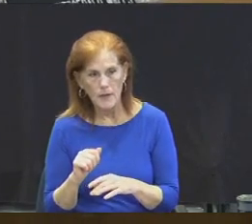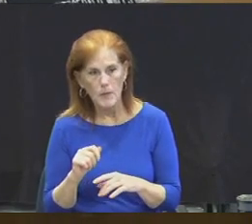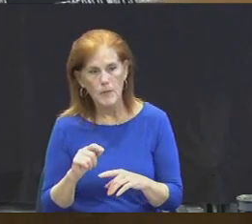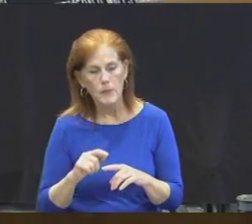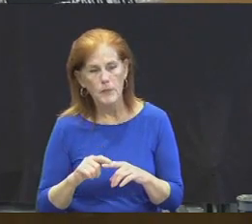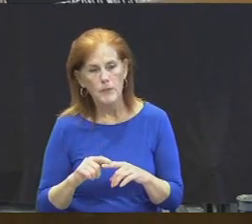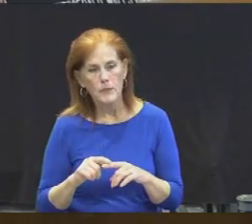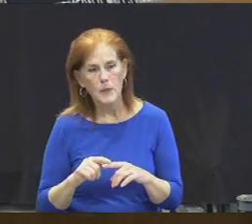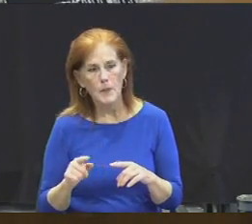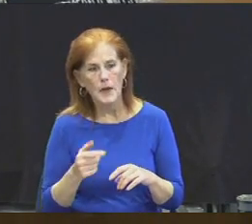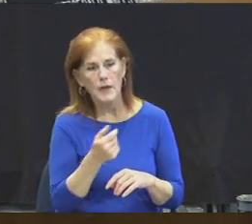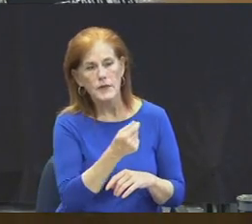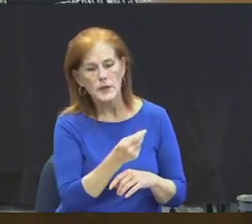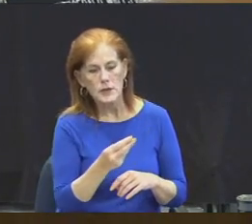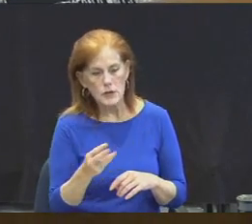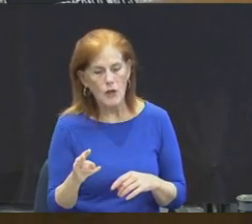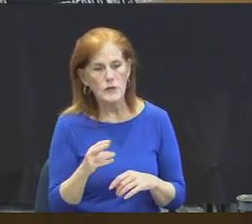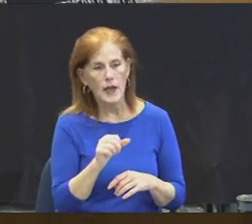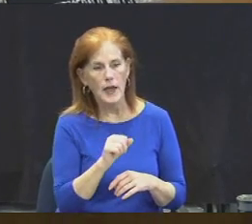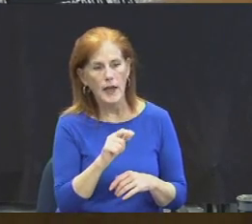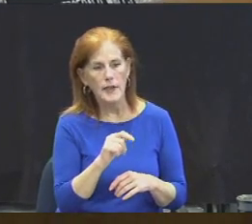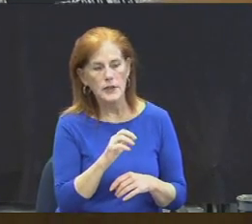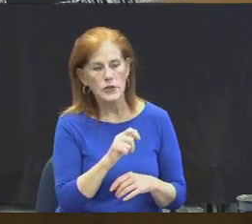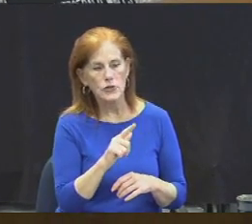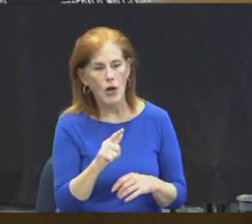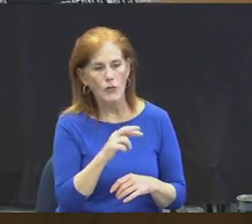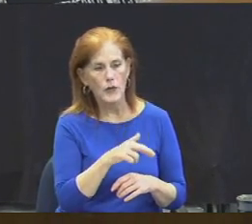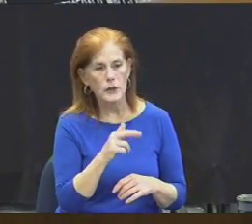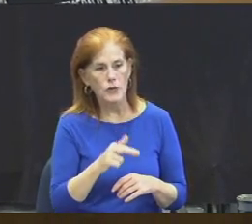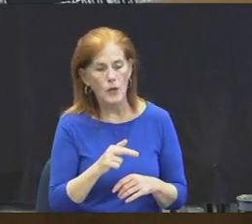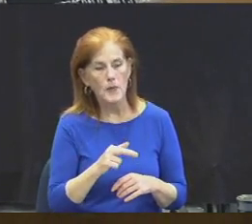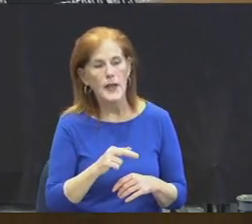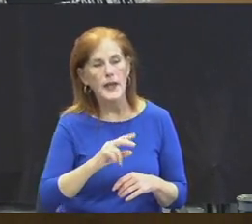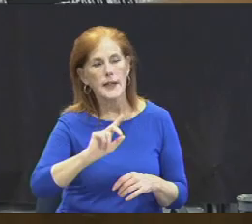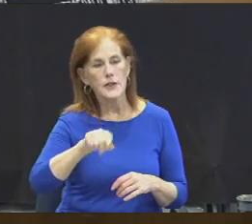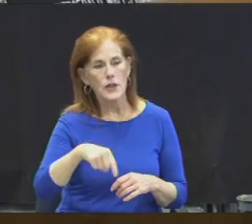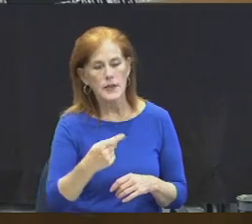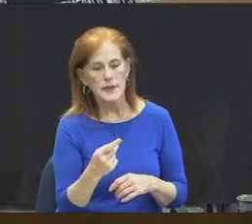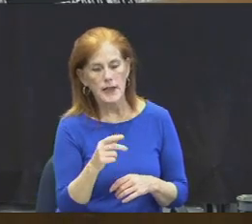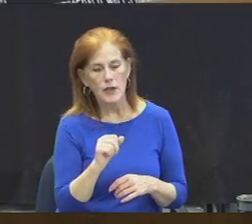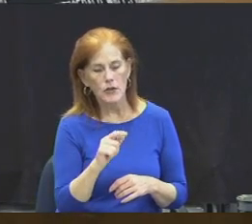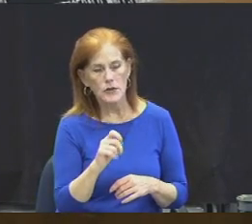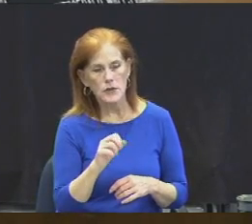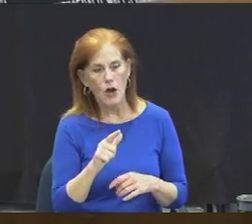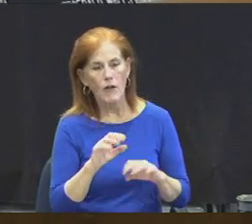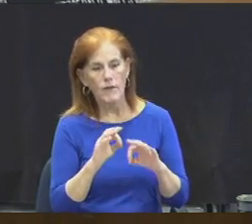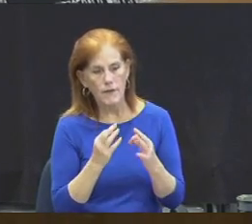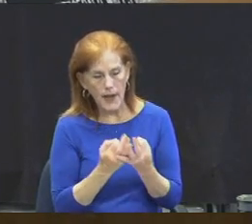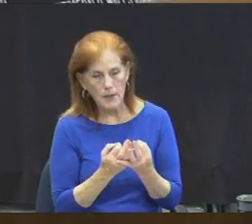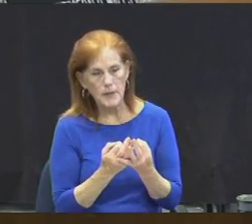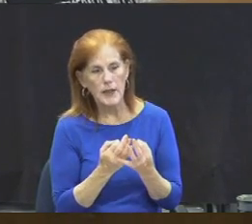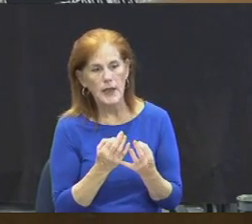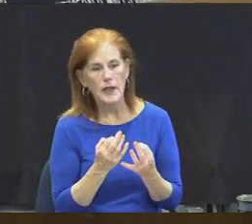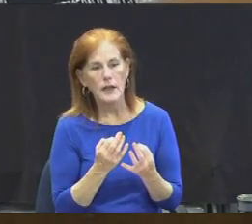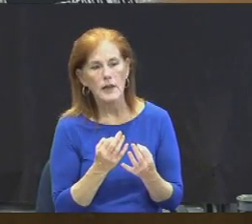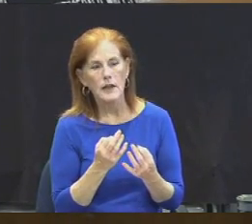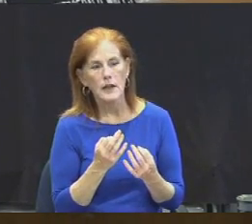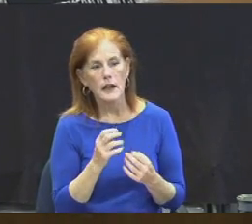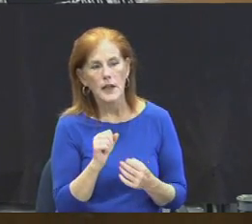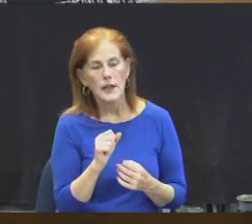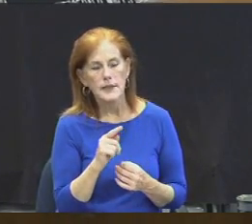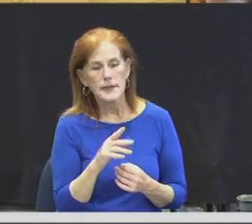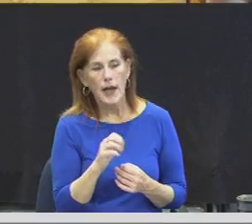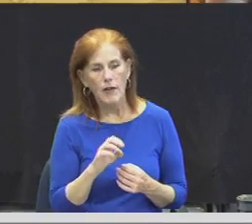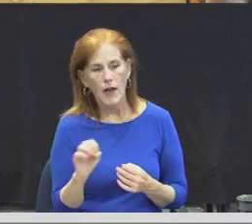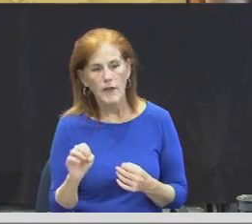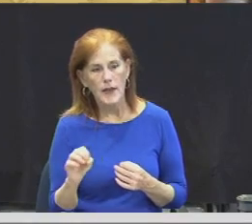a bank of multi-stall restrooms? Like, is there single stall, family style, companion style on that east side bank?